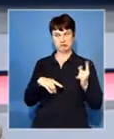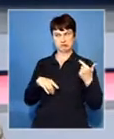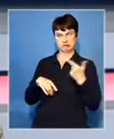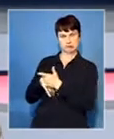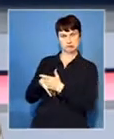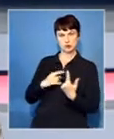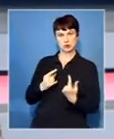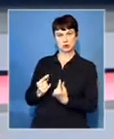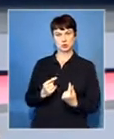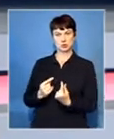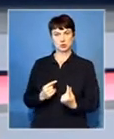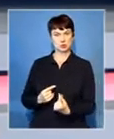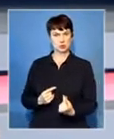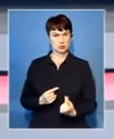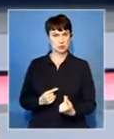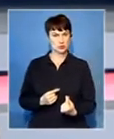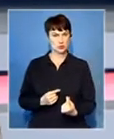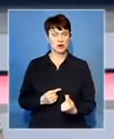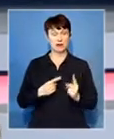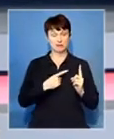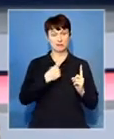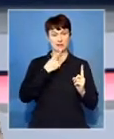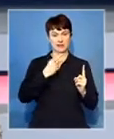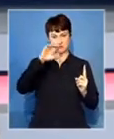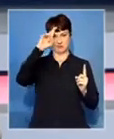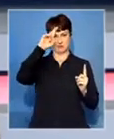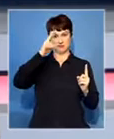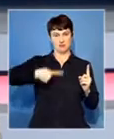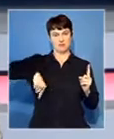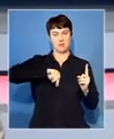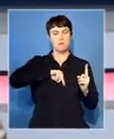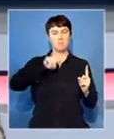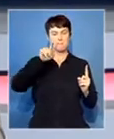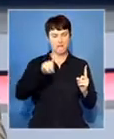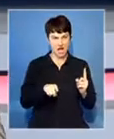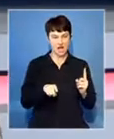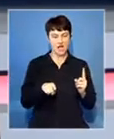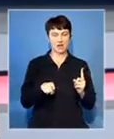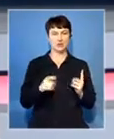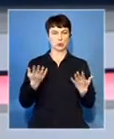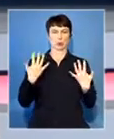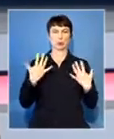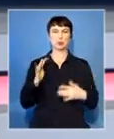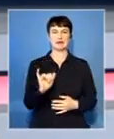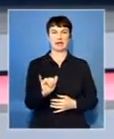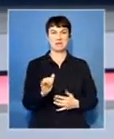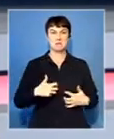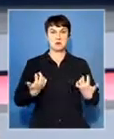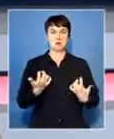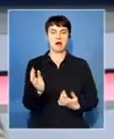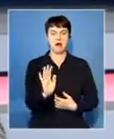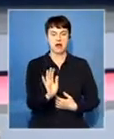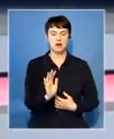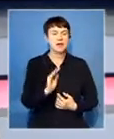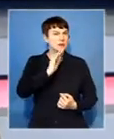of everything that's going on, or in what we do, we should remember to keep our cool heads, which to someone